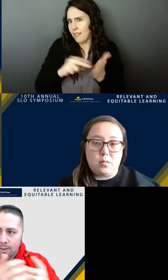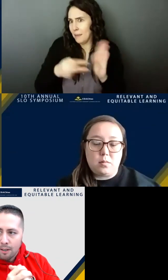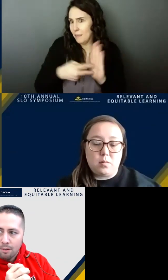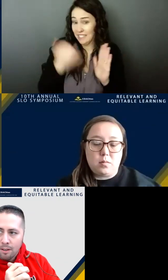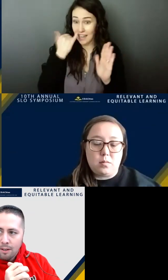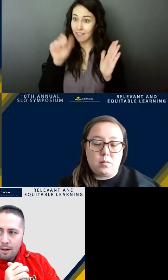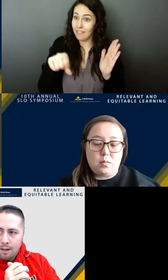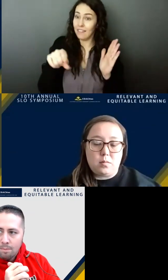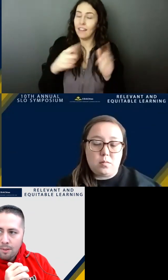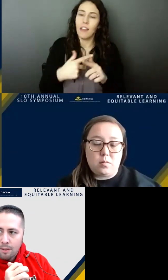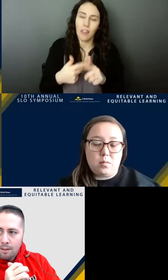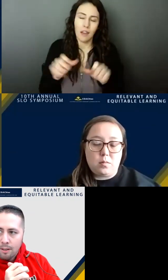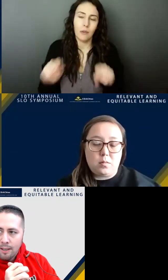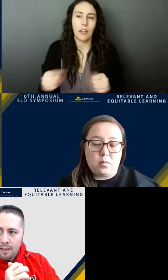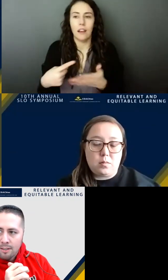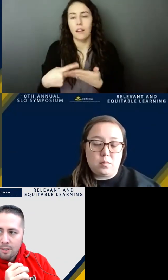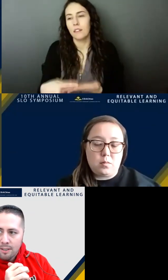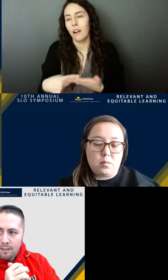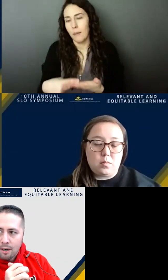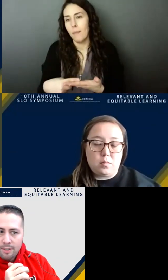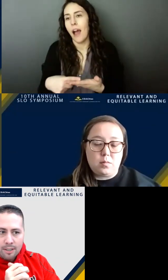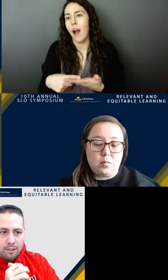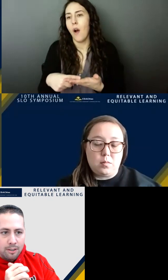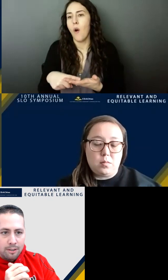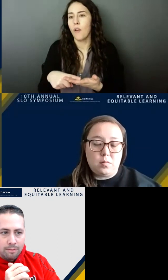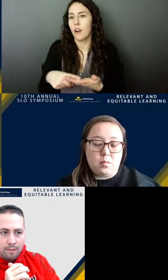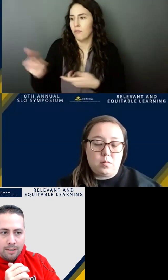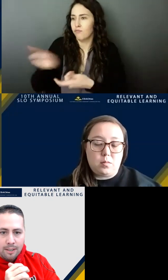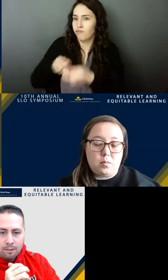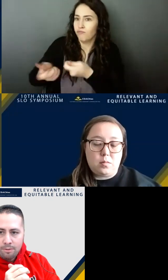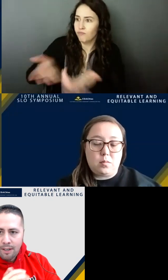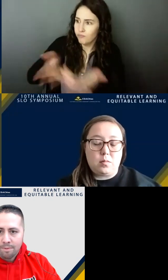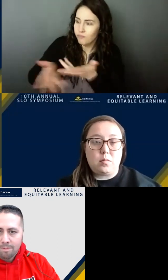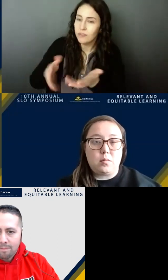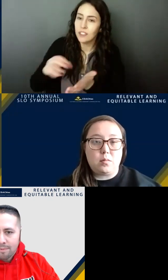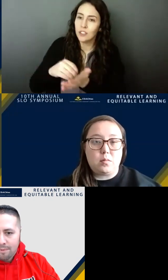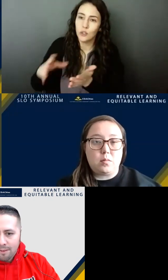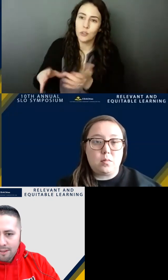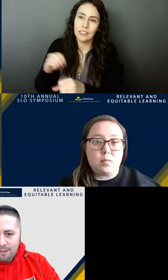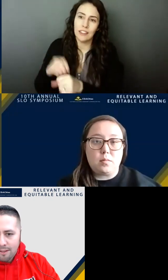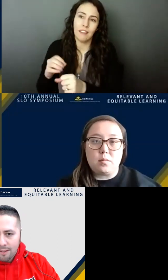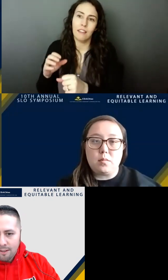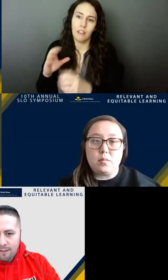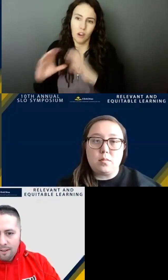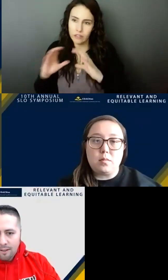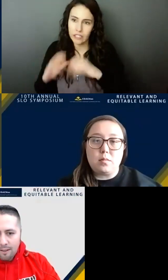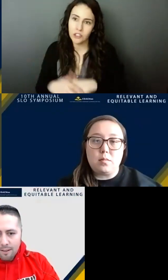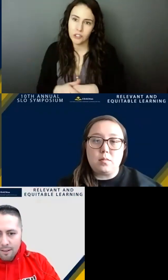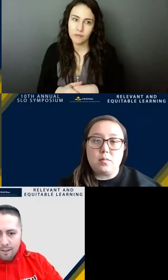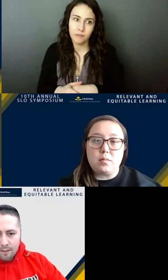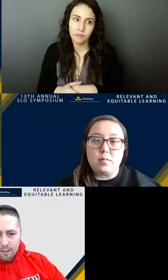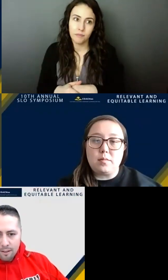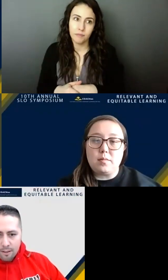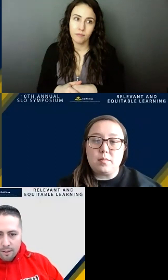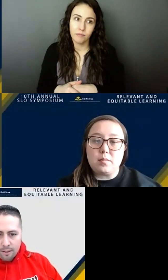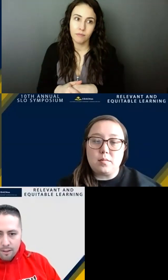can talk about engaging students in the conversation of SLOs, right? Thank you, Dr. Ramirez.